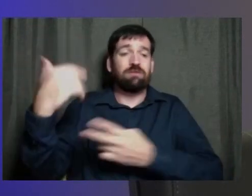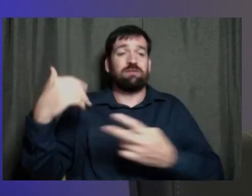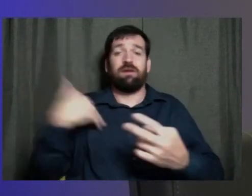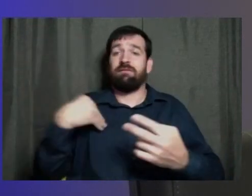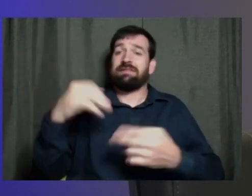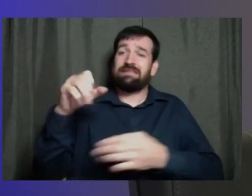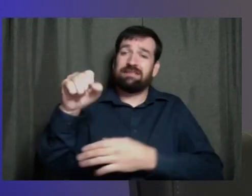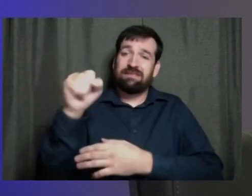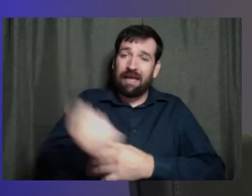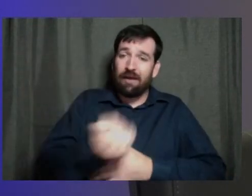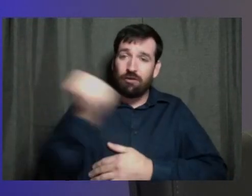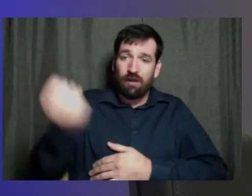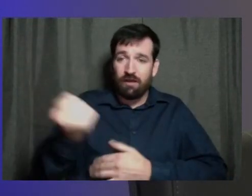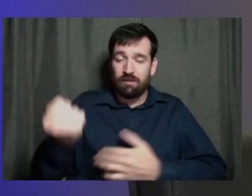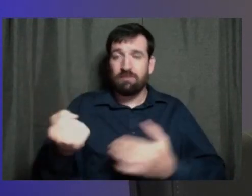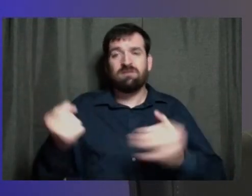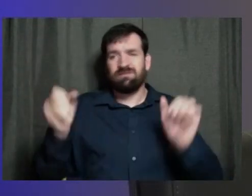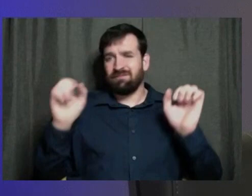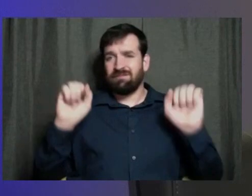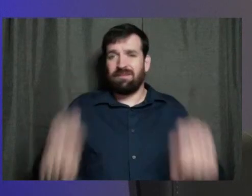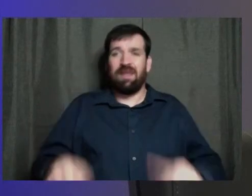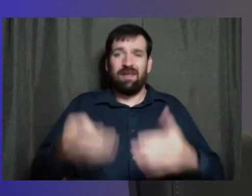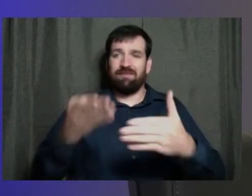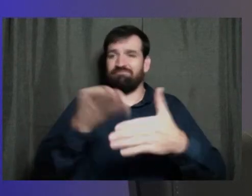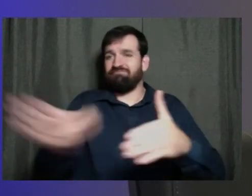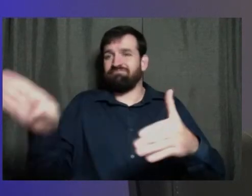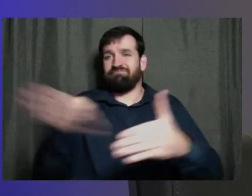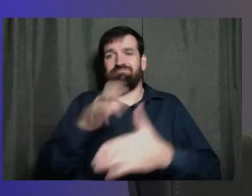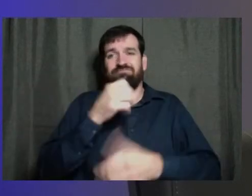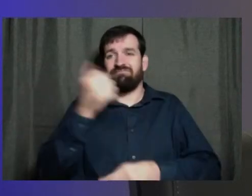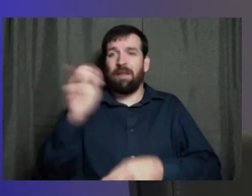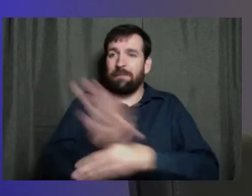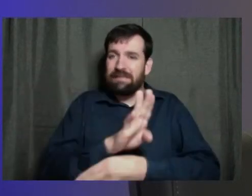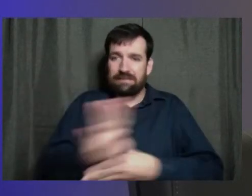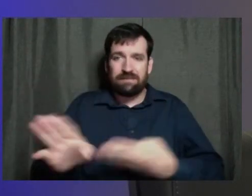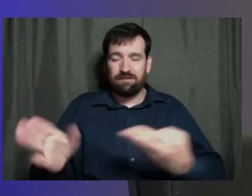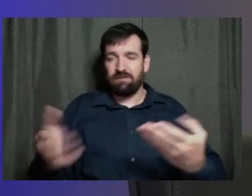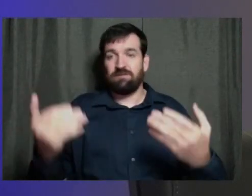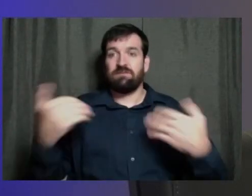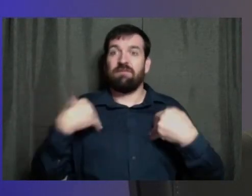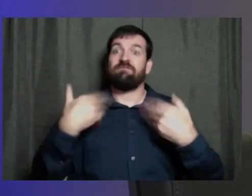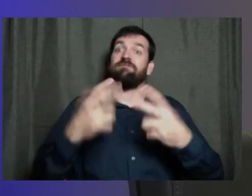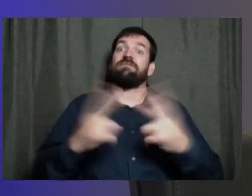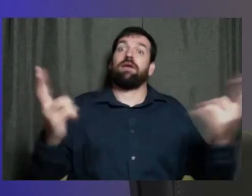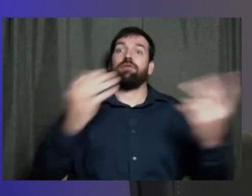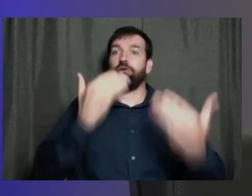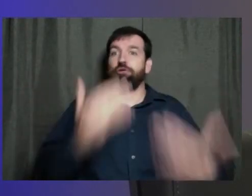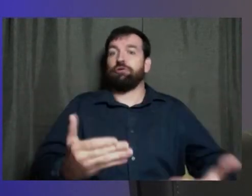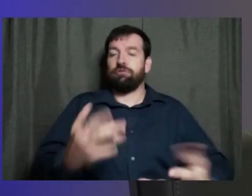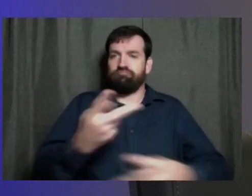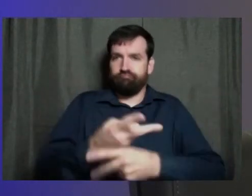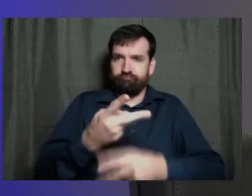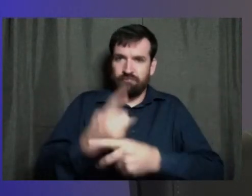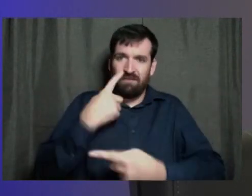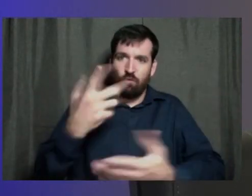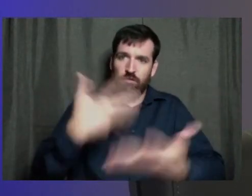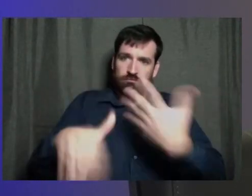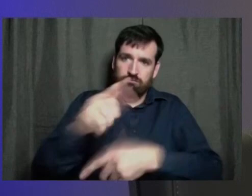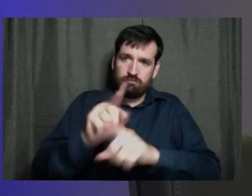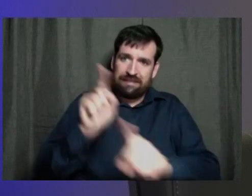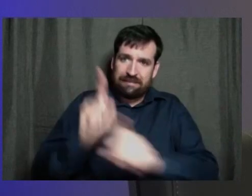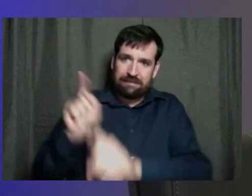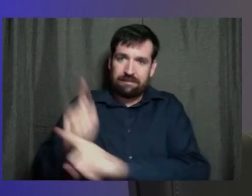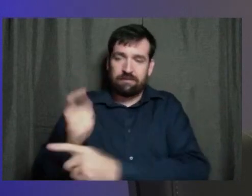can absolutely get it at a time when it's not busy. They have very good ability to do social distancing in the waiting rooms,